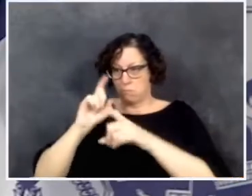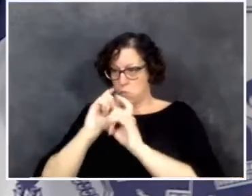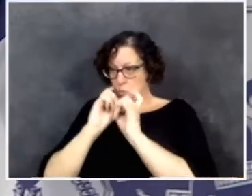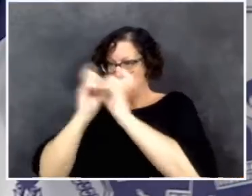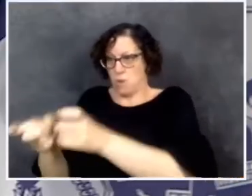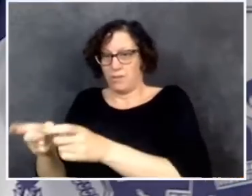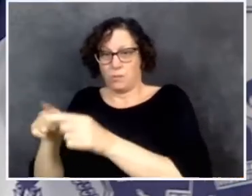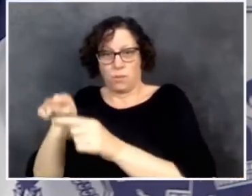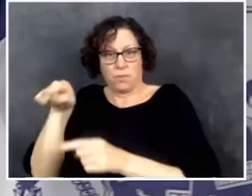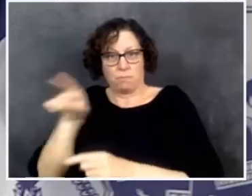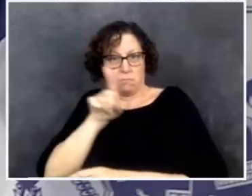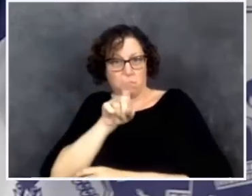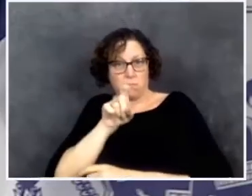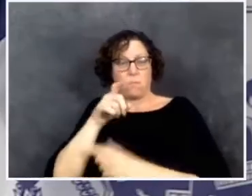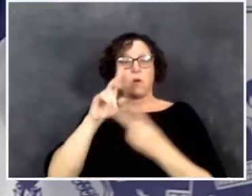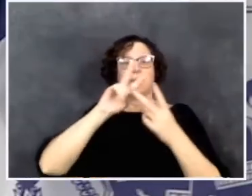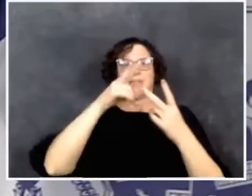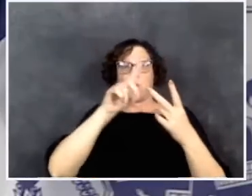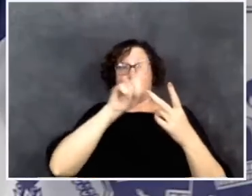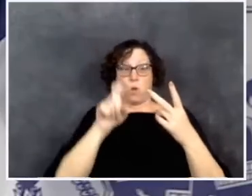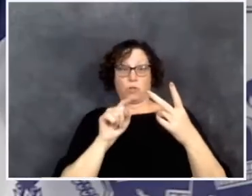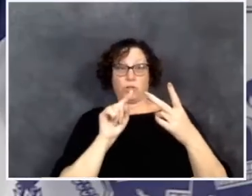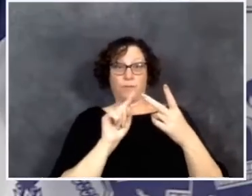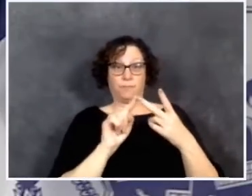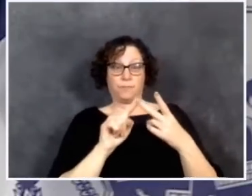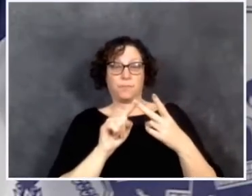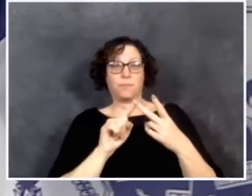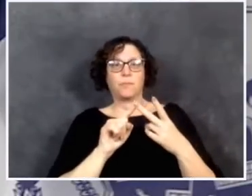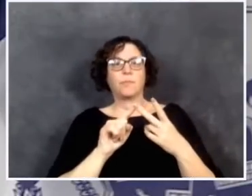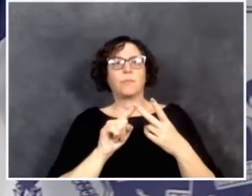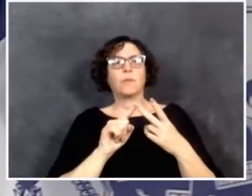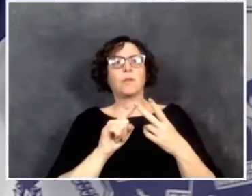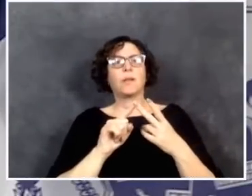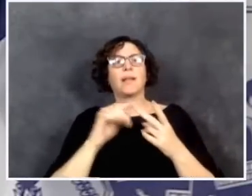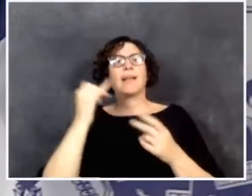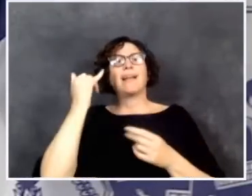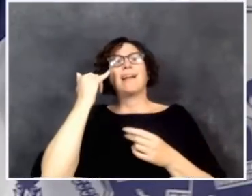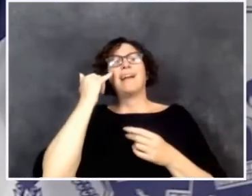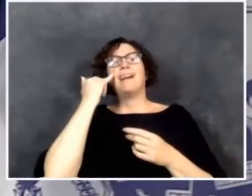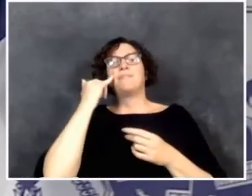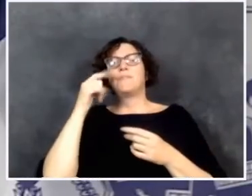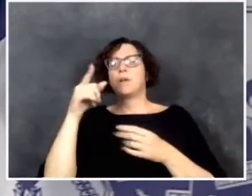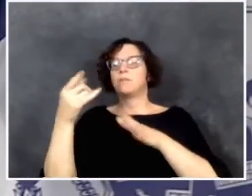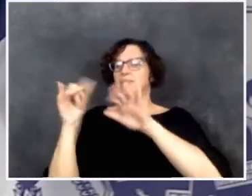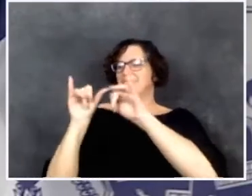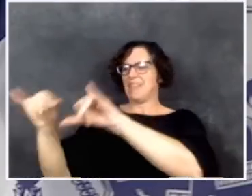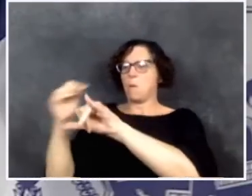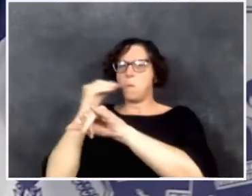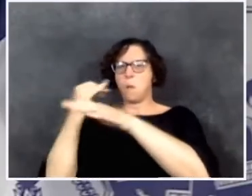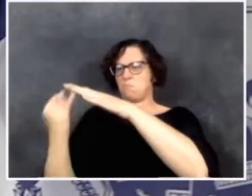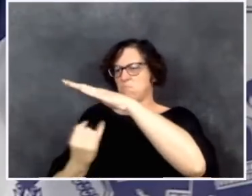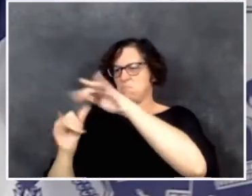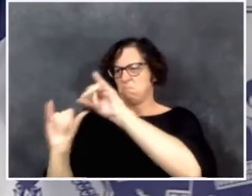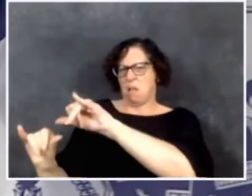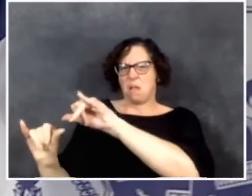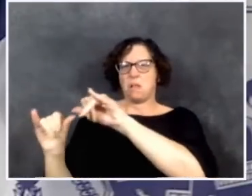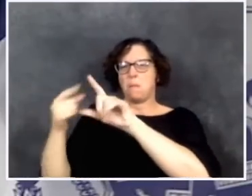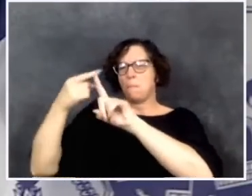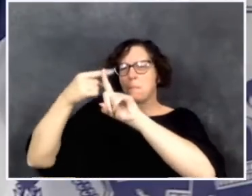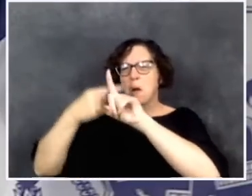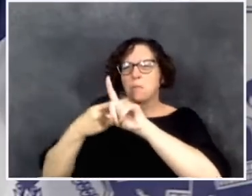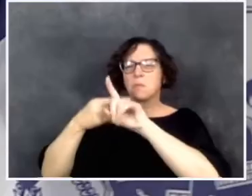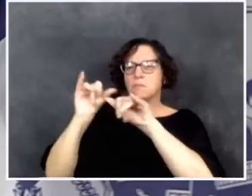want to know, they've been in quarantine for more than a month. If they were sick, they've gotten better. but when can they see, not huge parties,